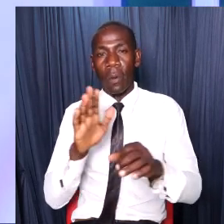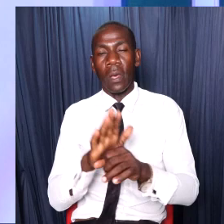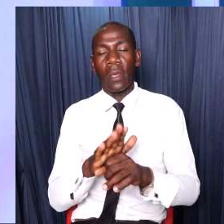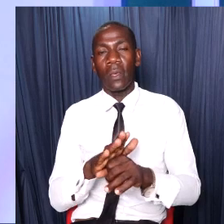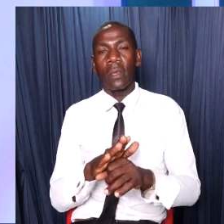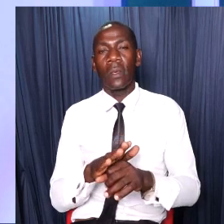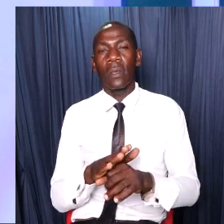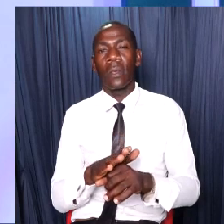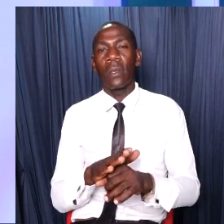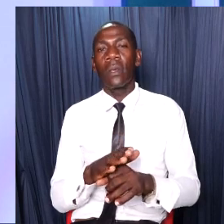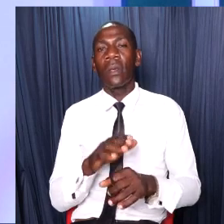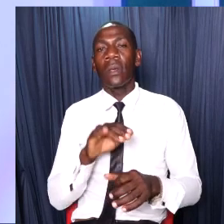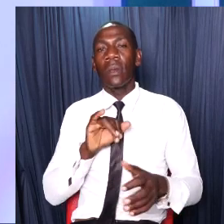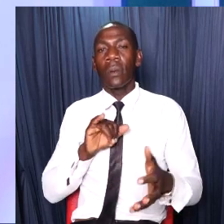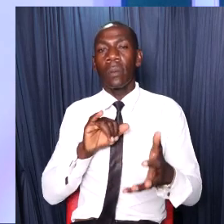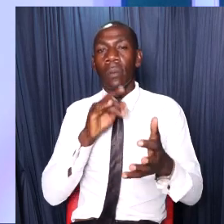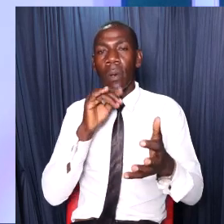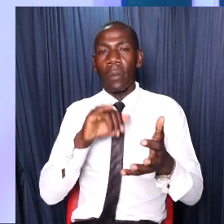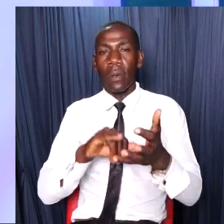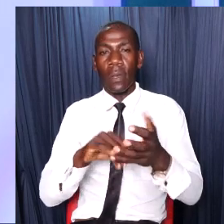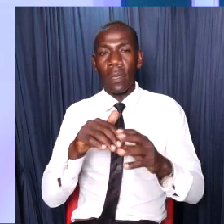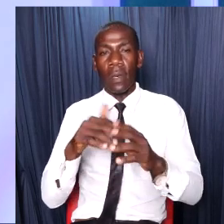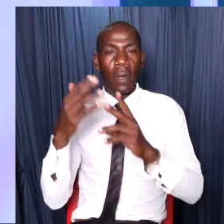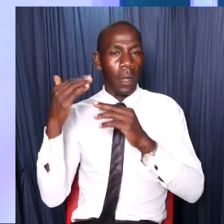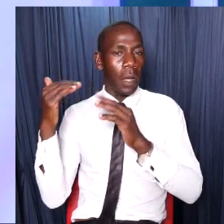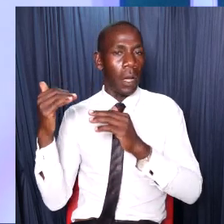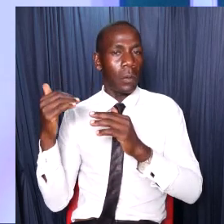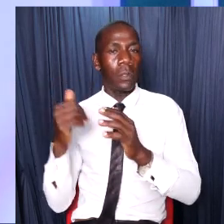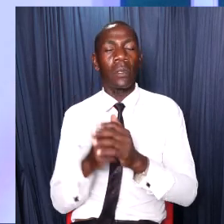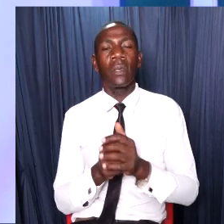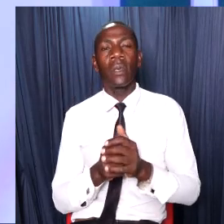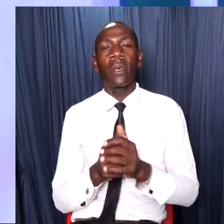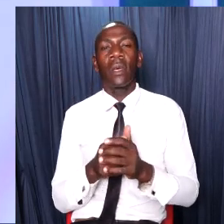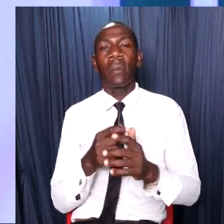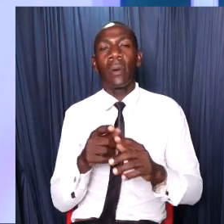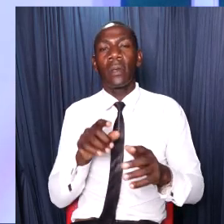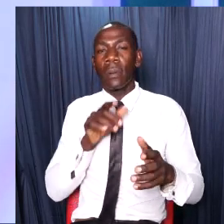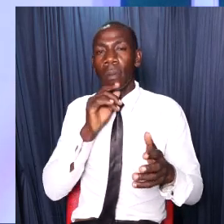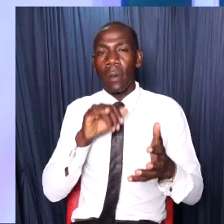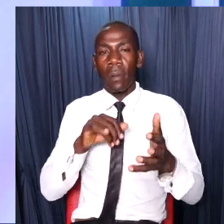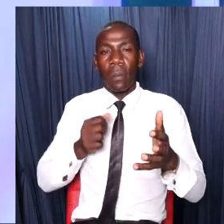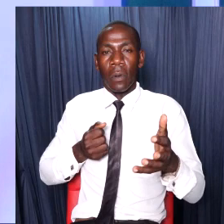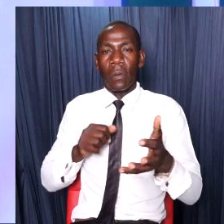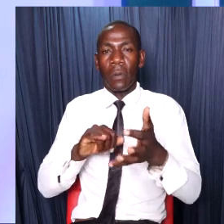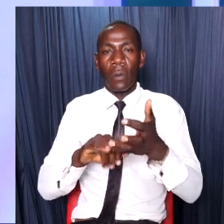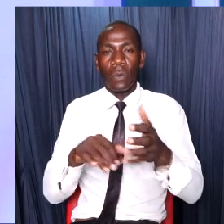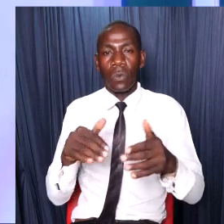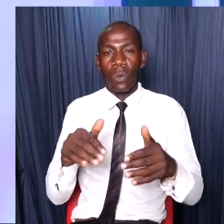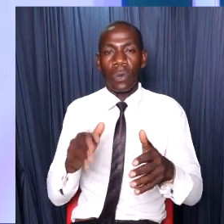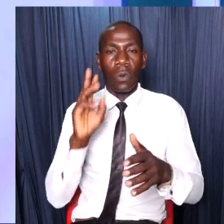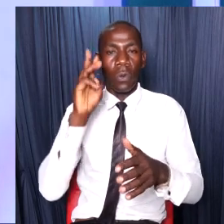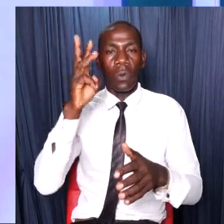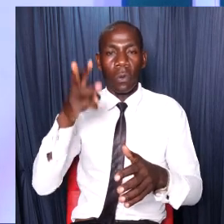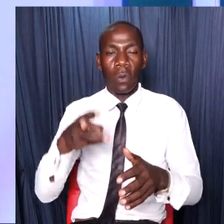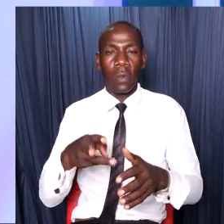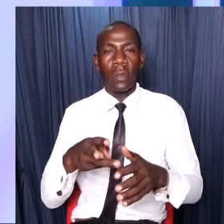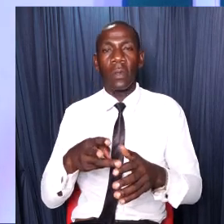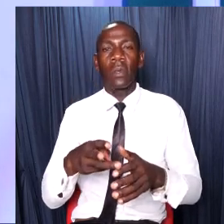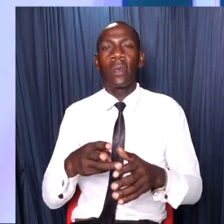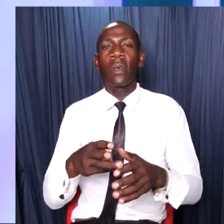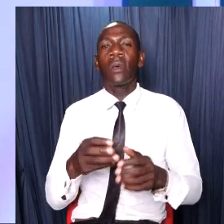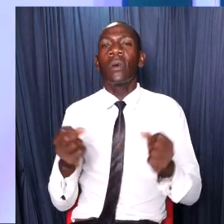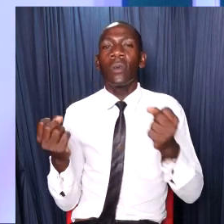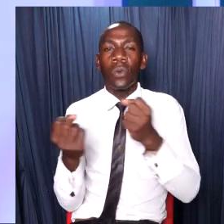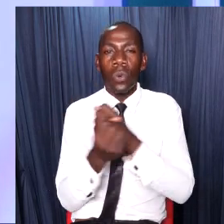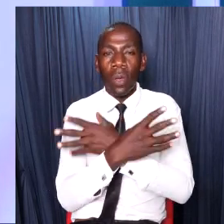many ways with you. Umume kweli ndani ya nyumba. You are a husband indeed in the house. Lakini ili muke atende mapenzi yako. But for your wife to do your wish.